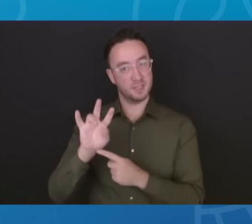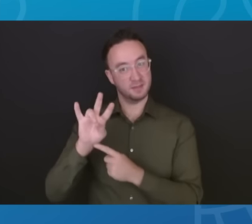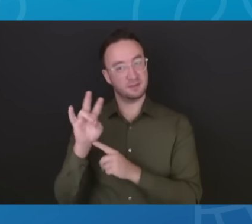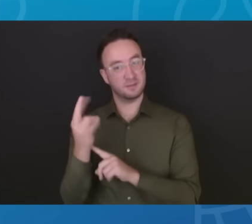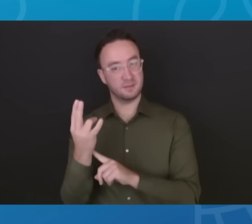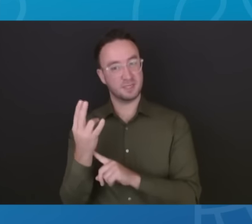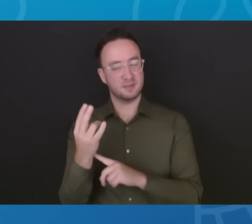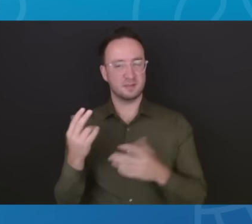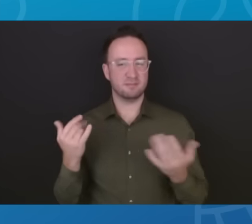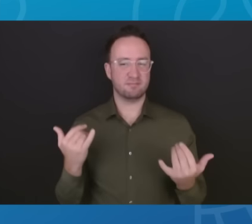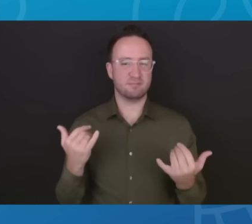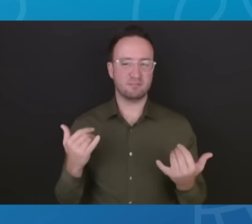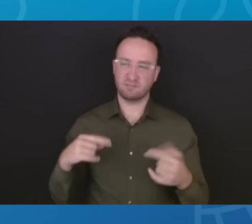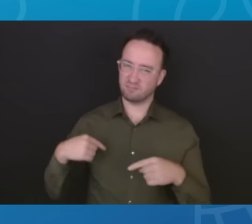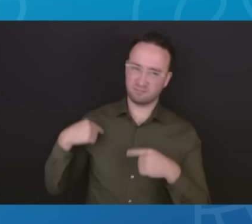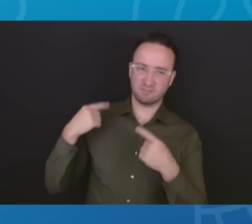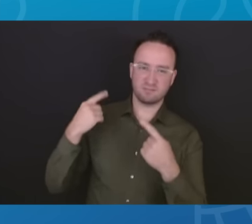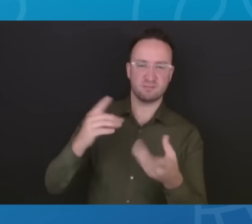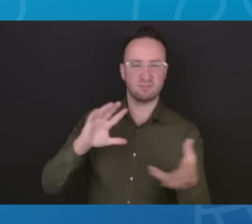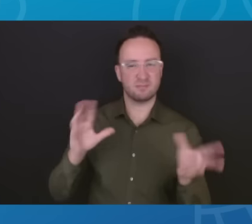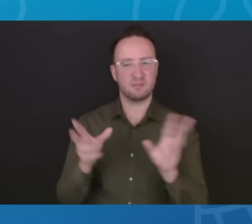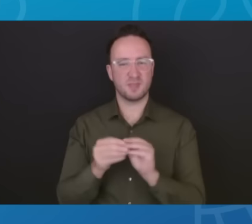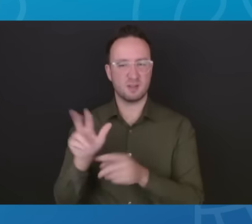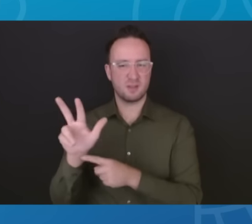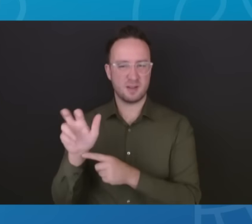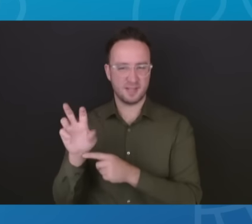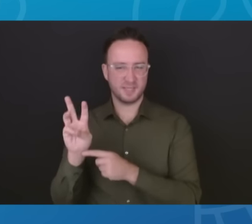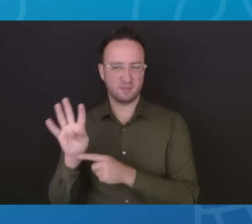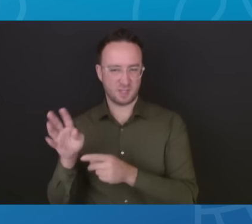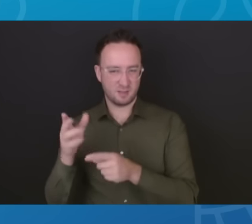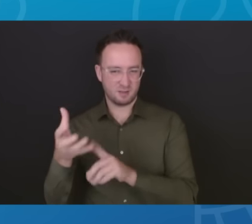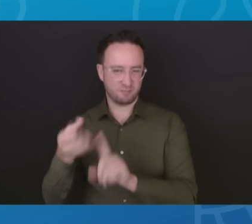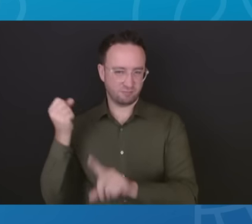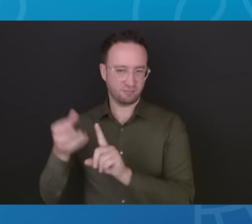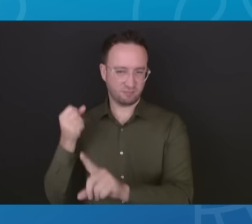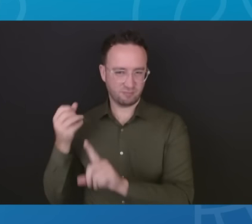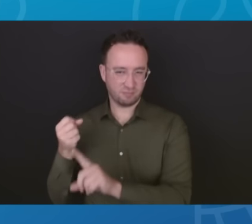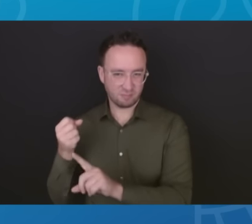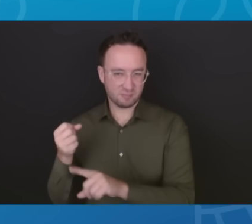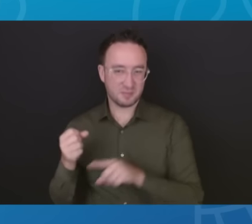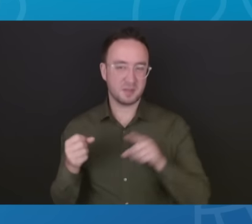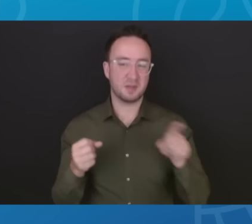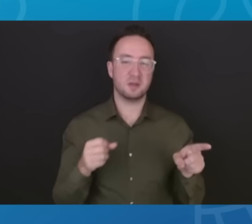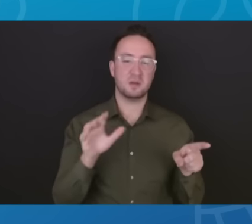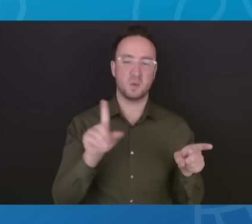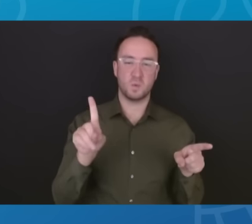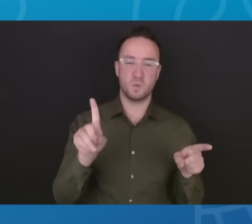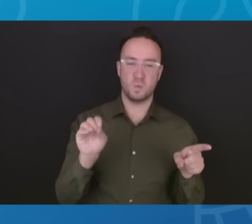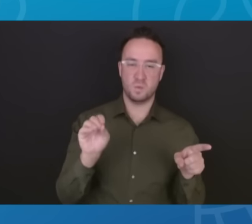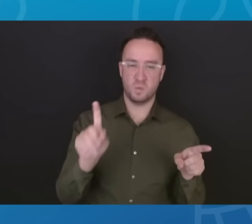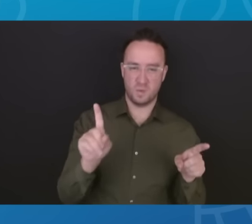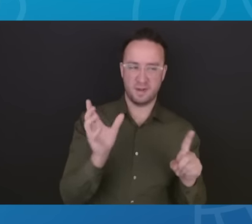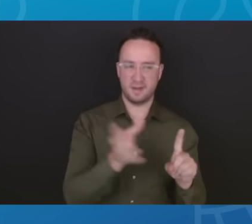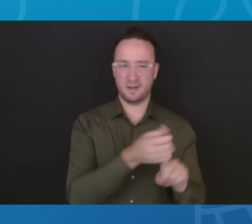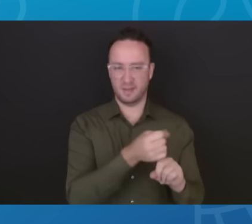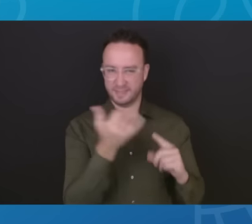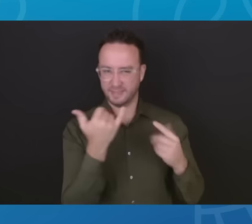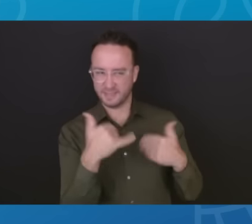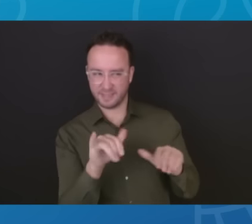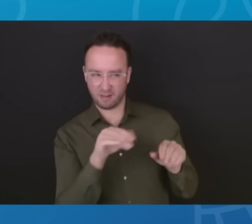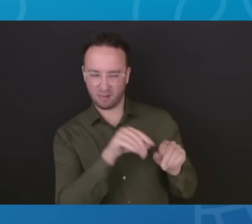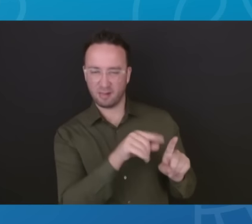including 12 Americans. An estimated 101 of those hostages still remain in Gaza, including 7 Americans: Itay